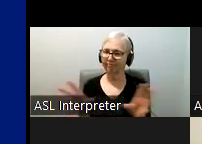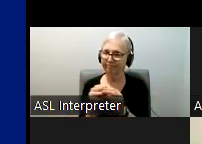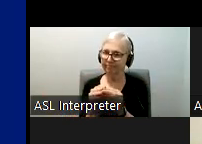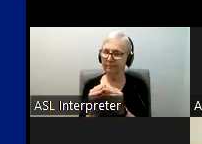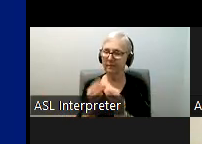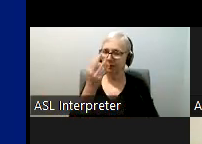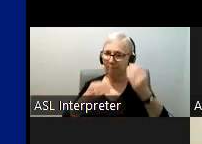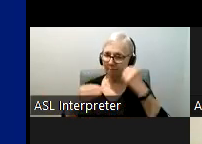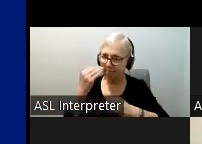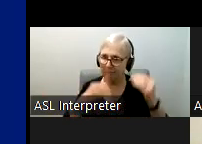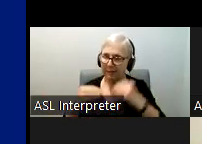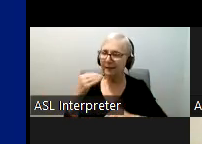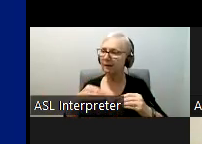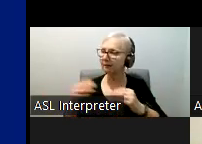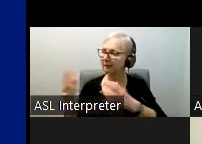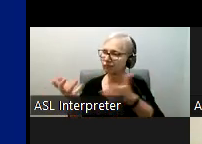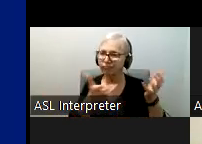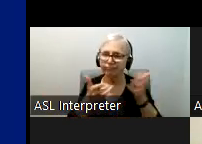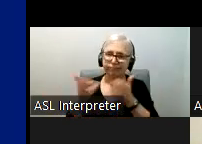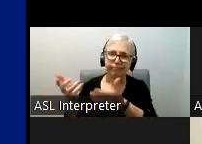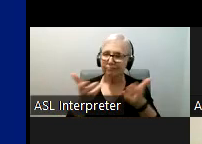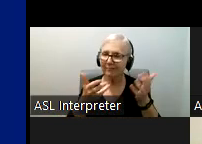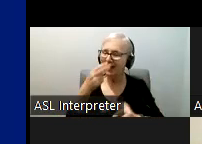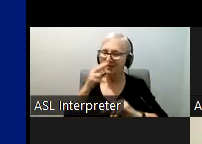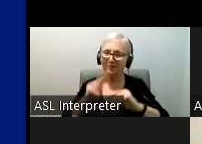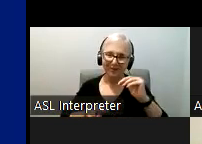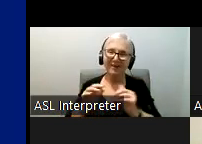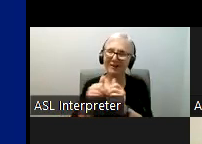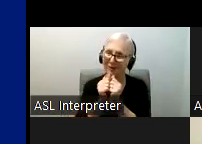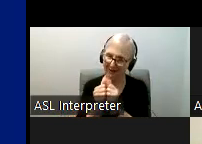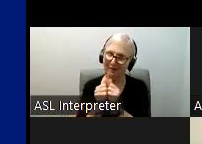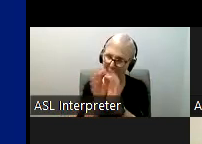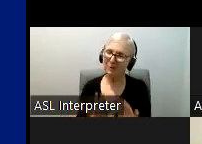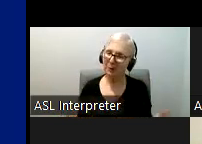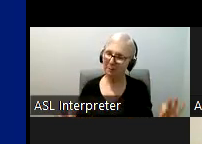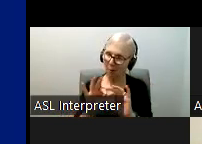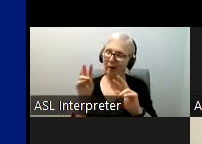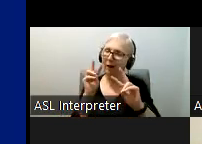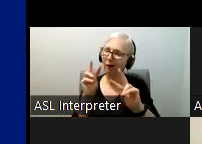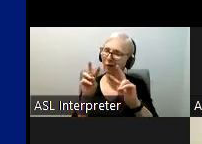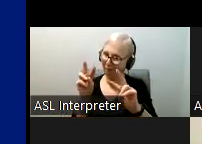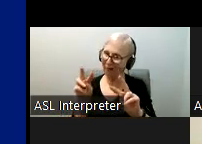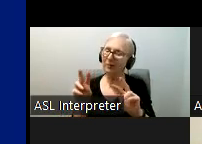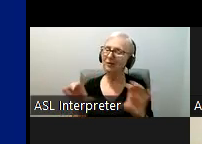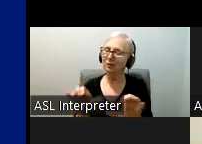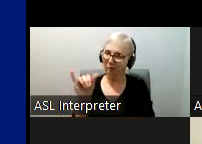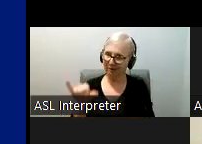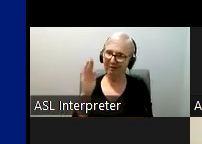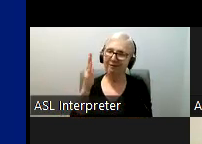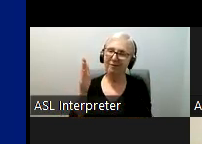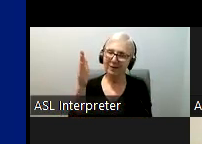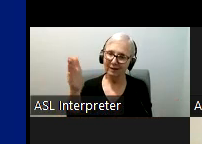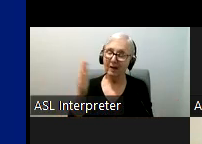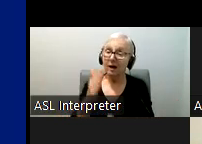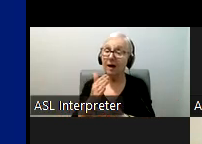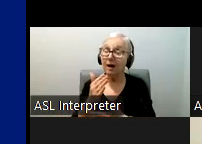and break some bread and get to know each other and have some fun together. So look forward to doing that. I also know many of you, as